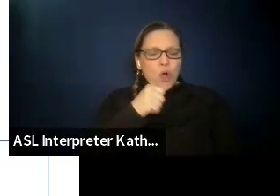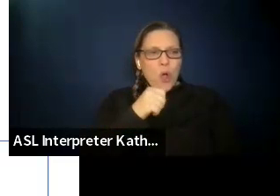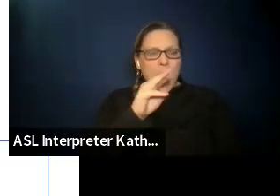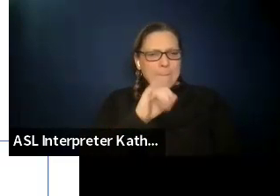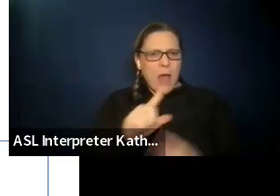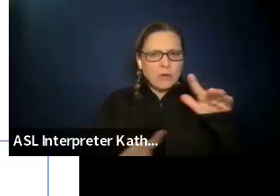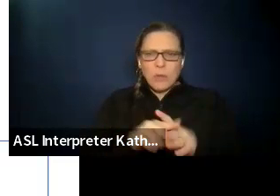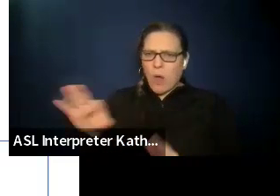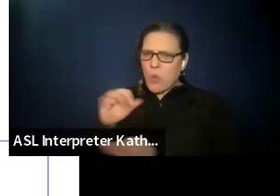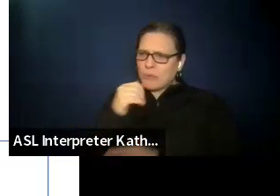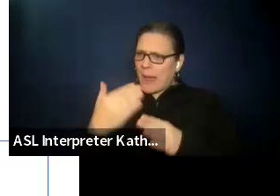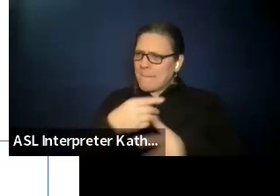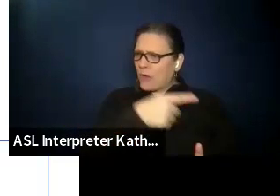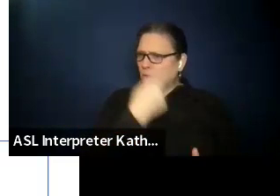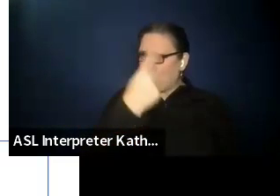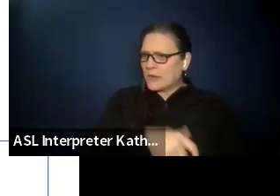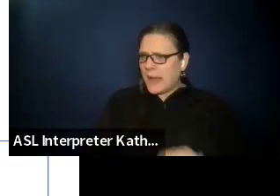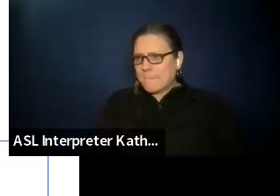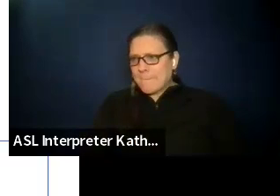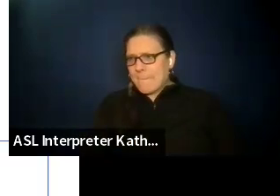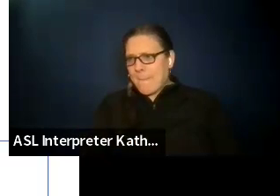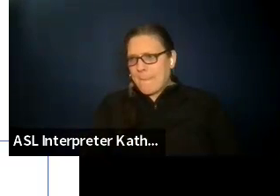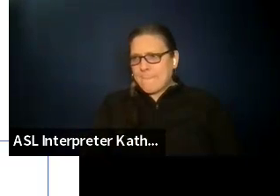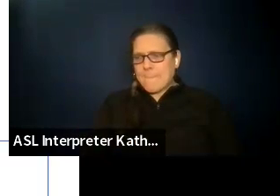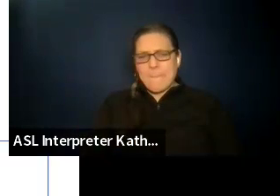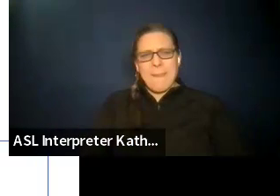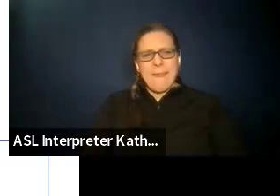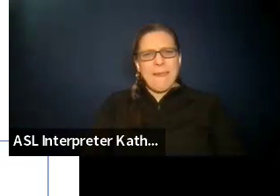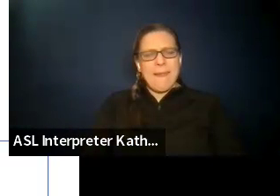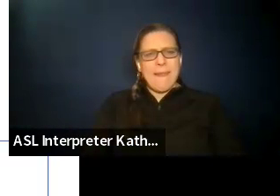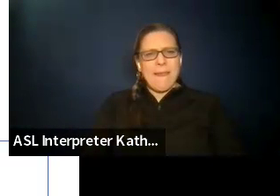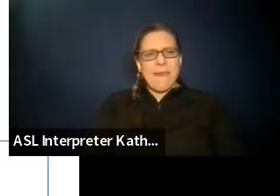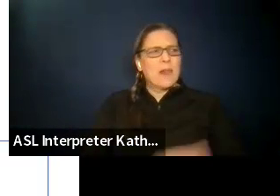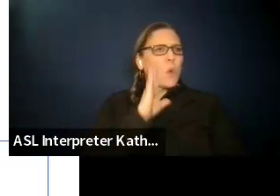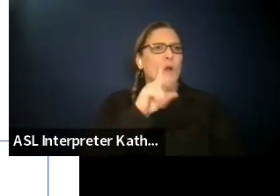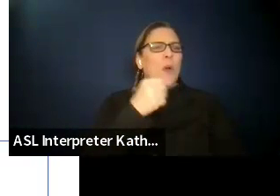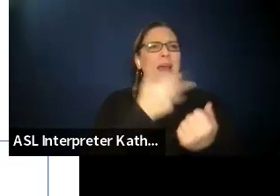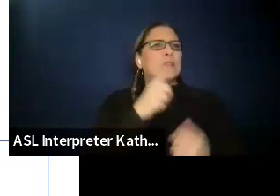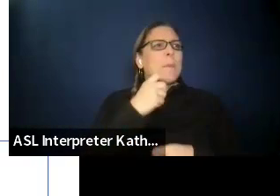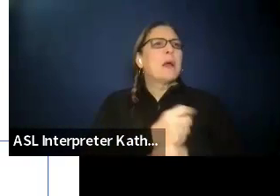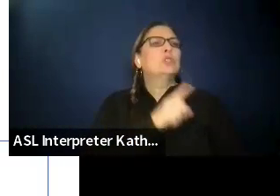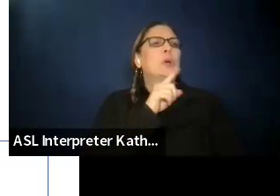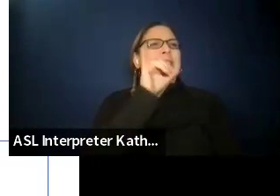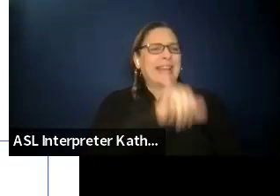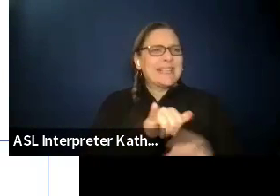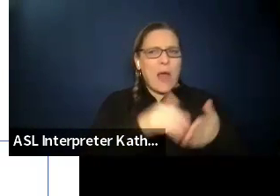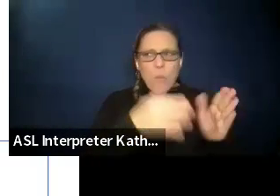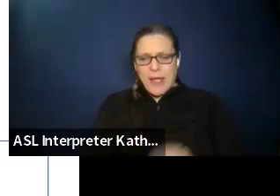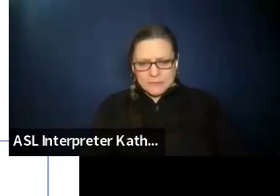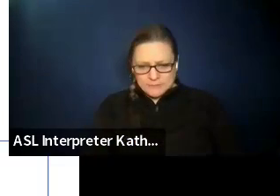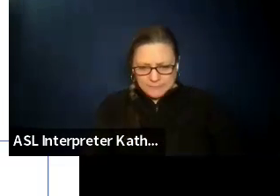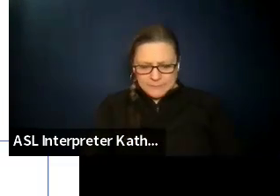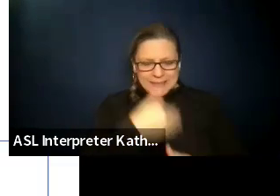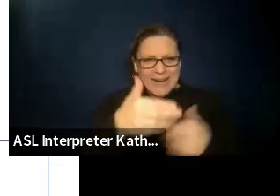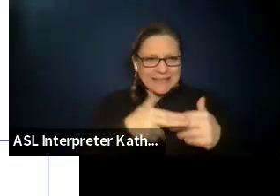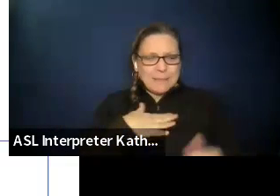her for once. But Mal wants Sadie all to herself, and she'll do anything to make sure it stays that way. Next